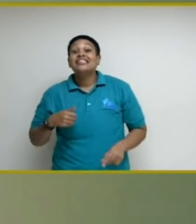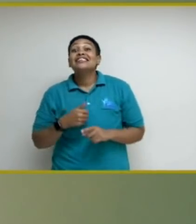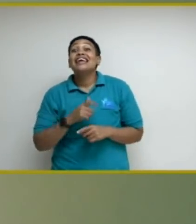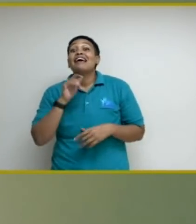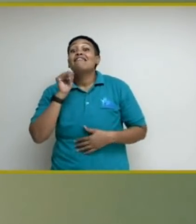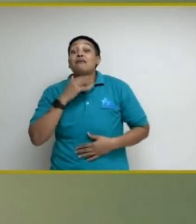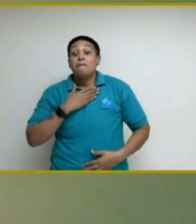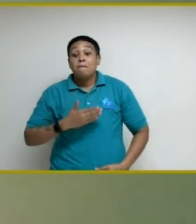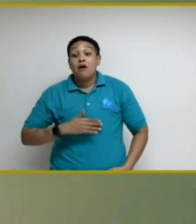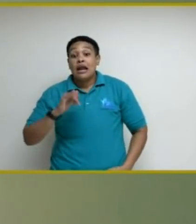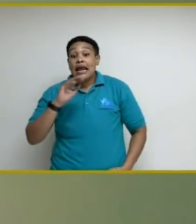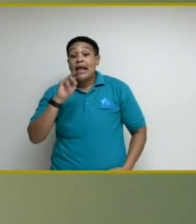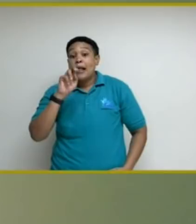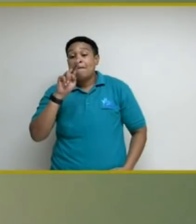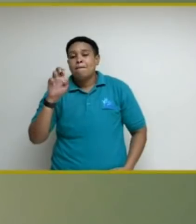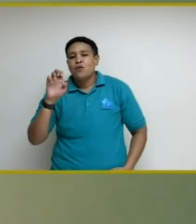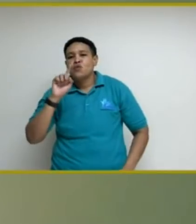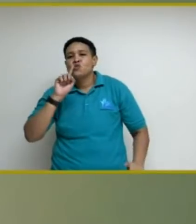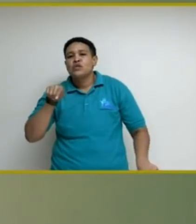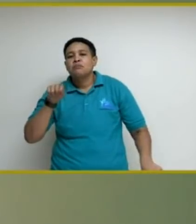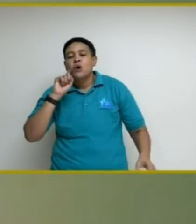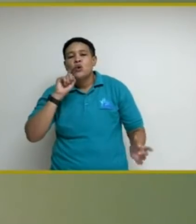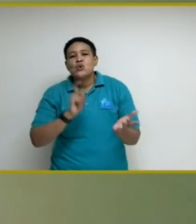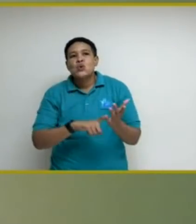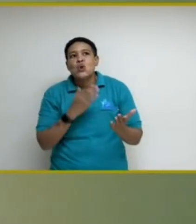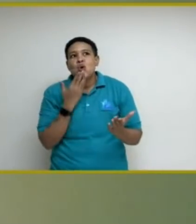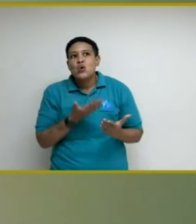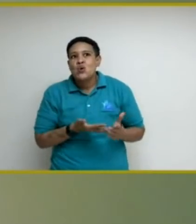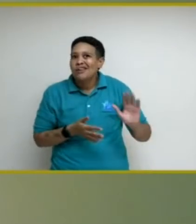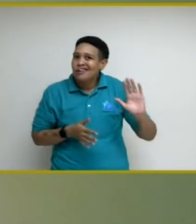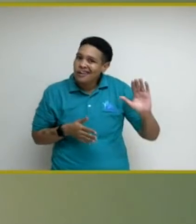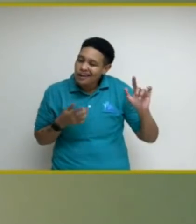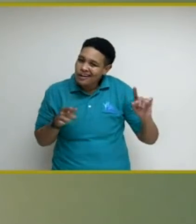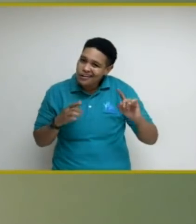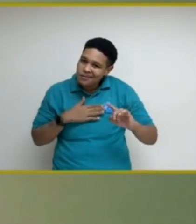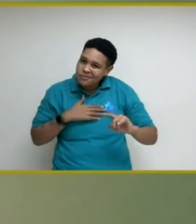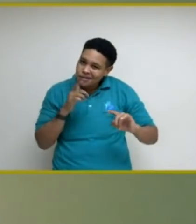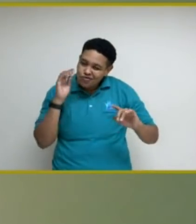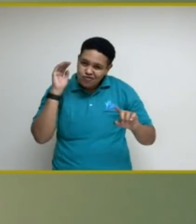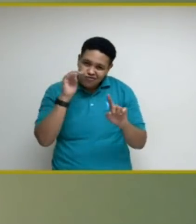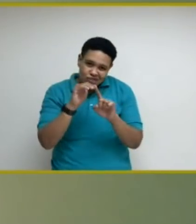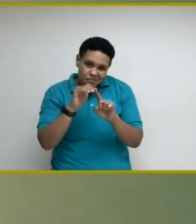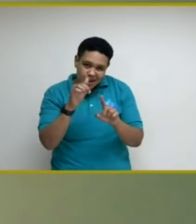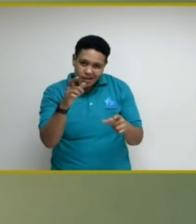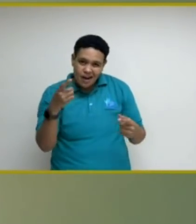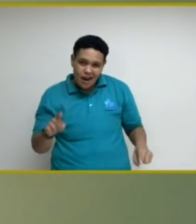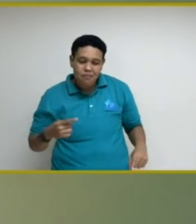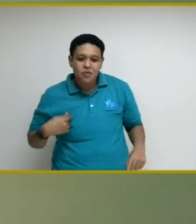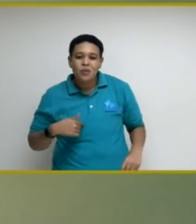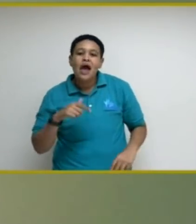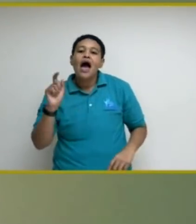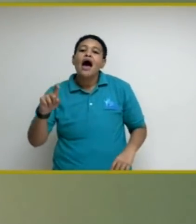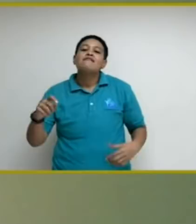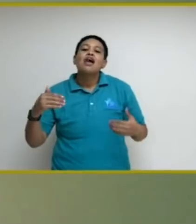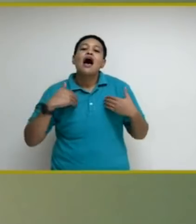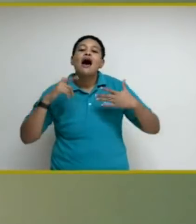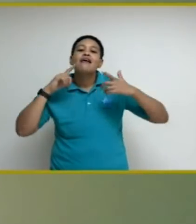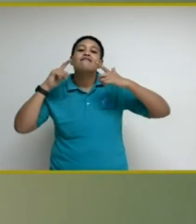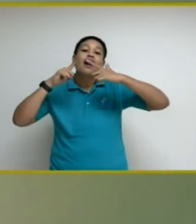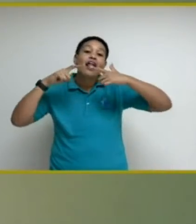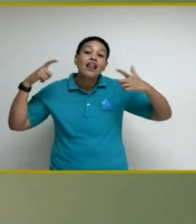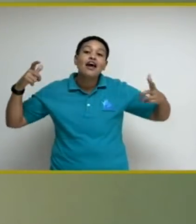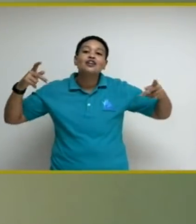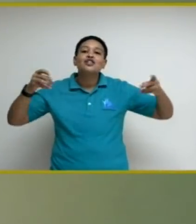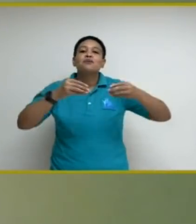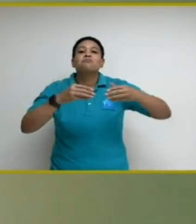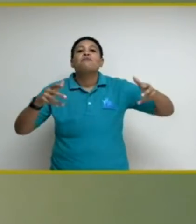response is noted to be good. However, please be reminded that we do have to have a larger